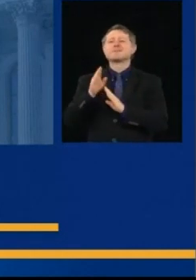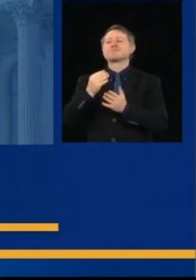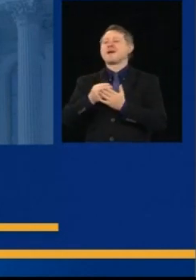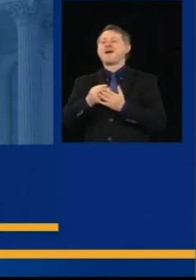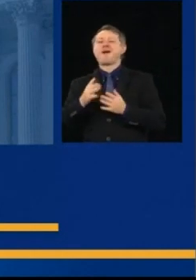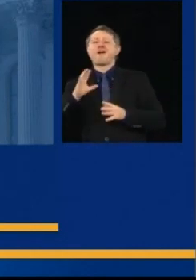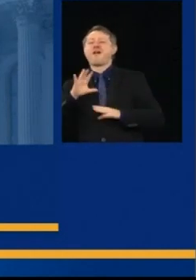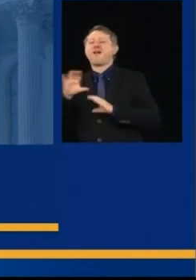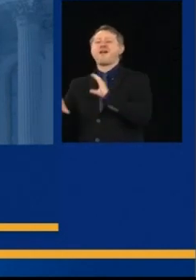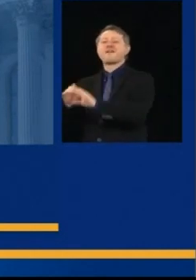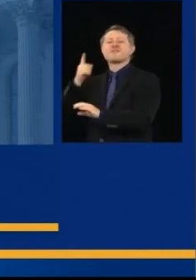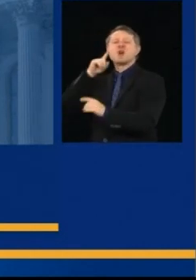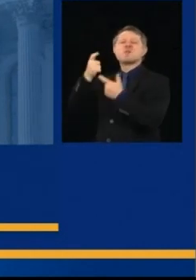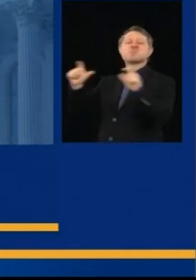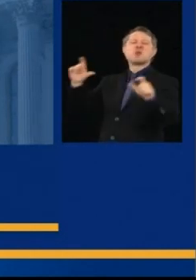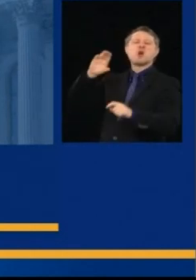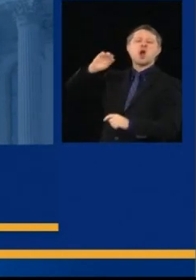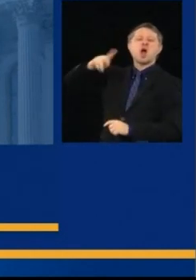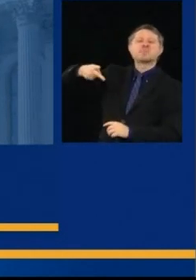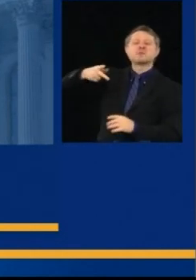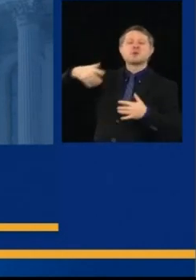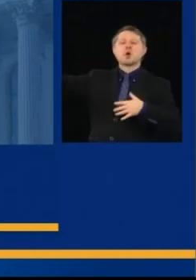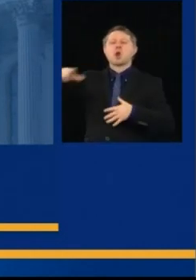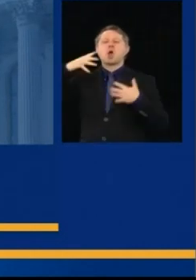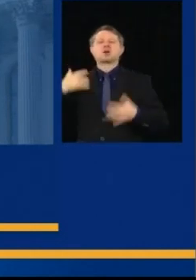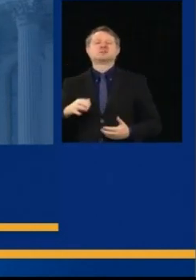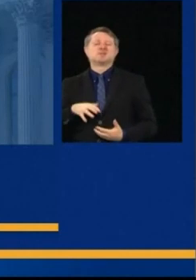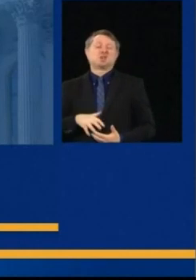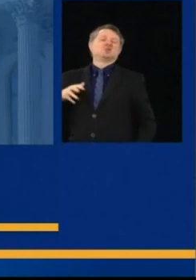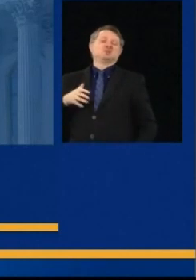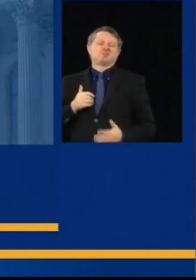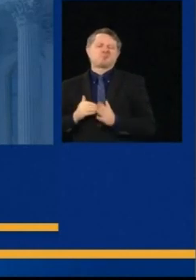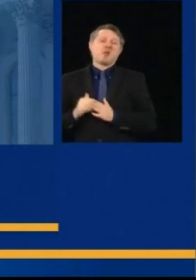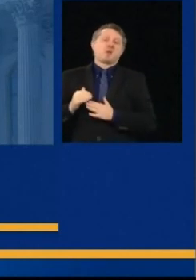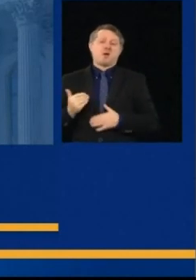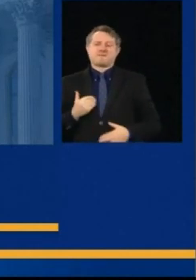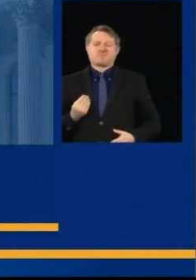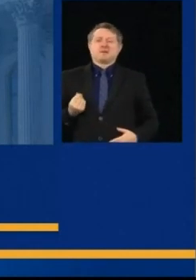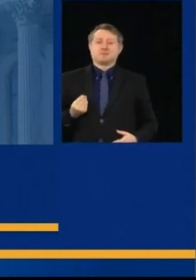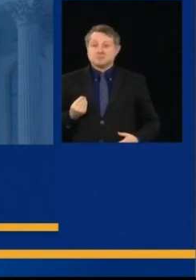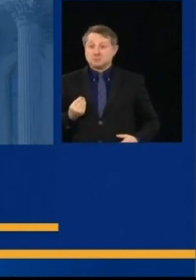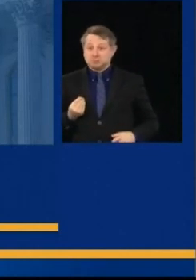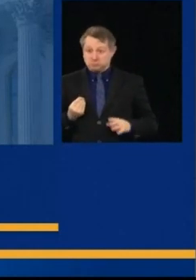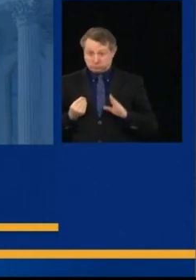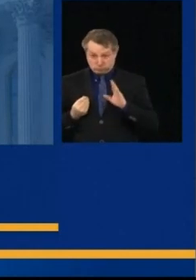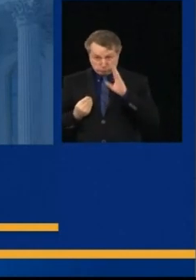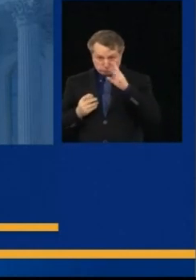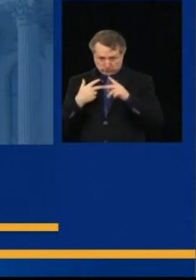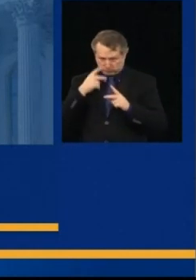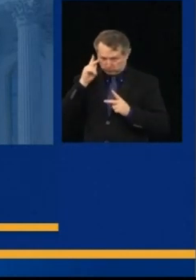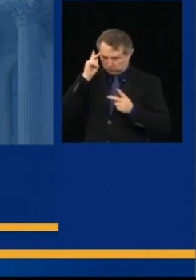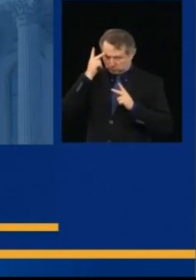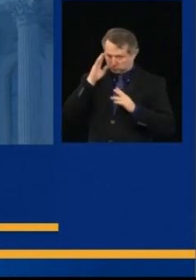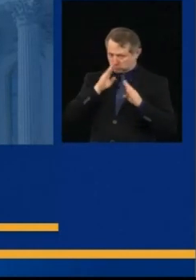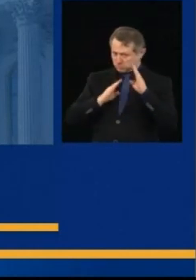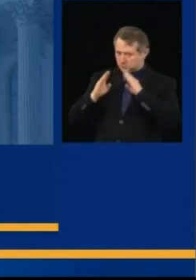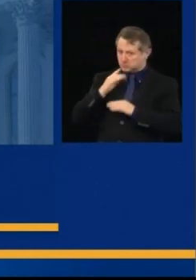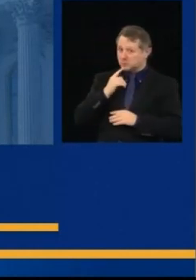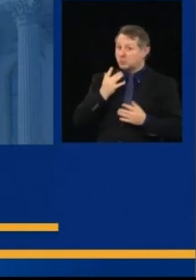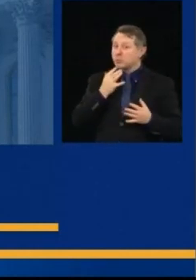lot of money for large corporations. I fear what is going to happen is